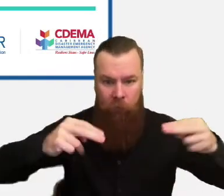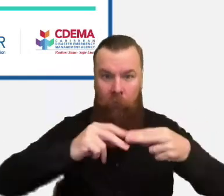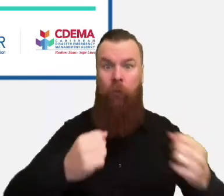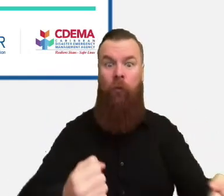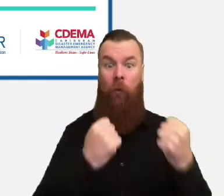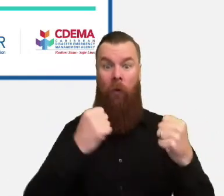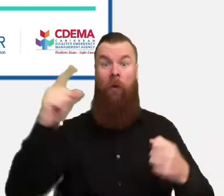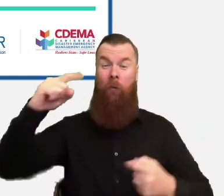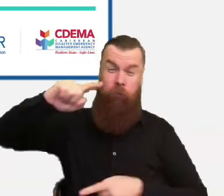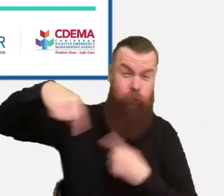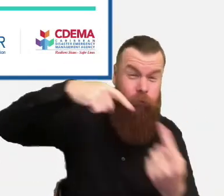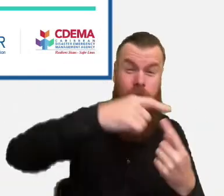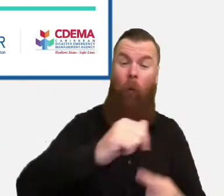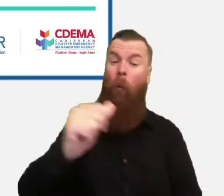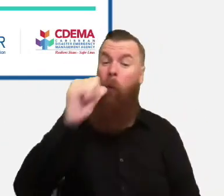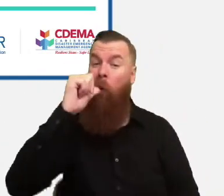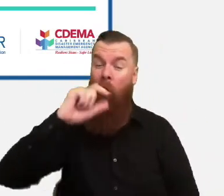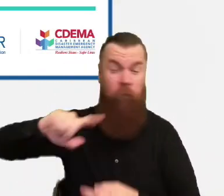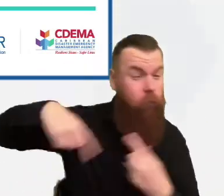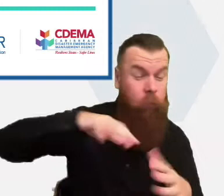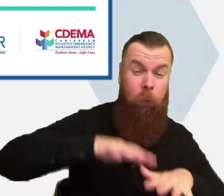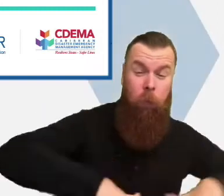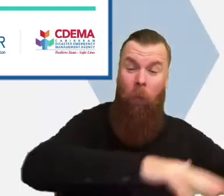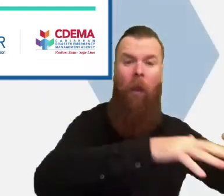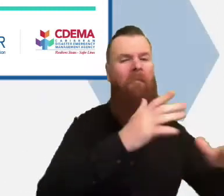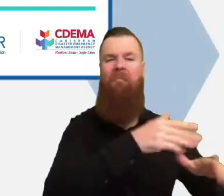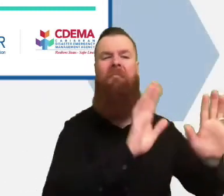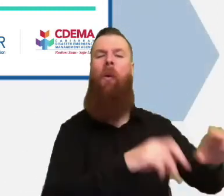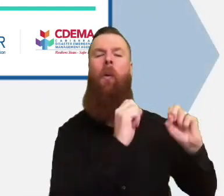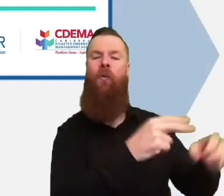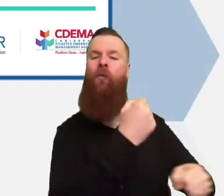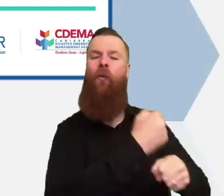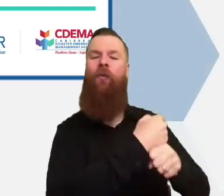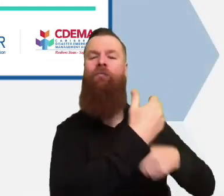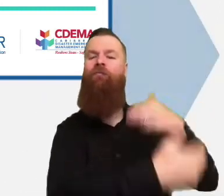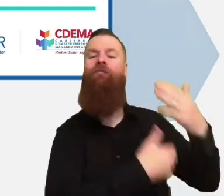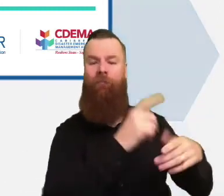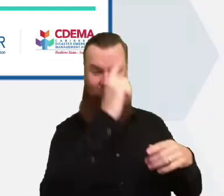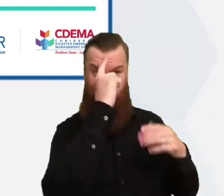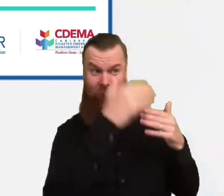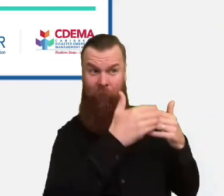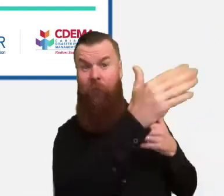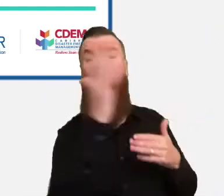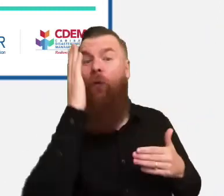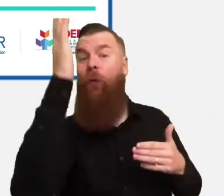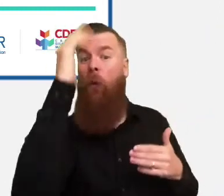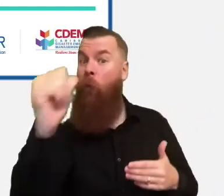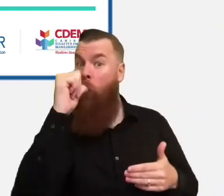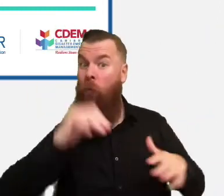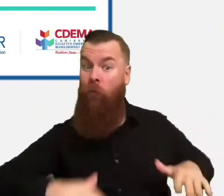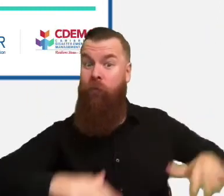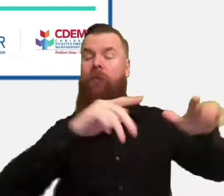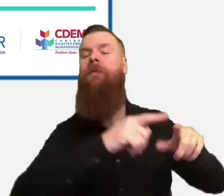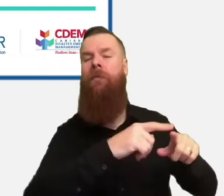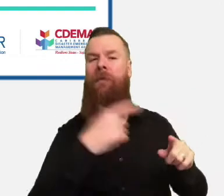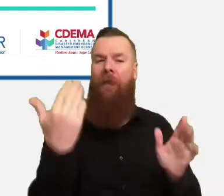would be more water damage. So the economics is no longer an argument for not investing. We can